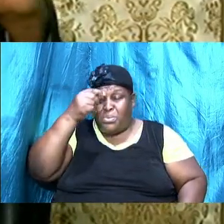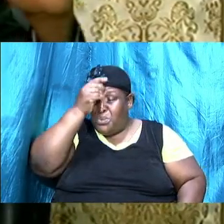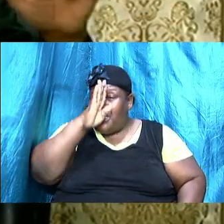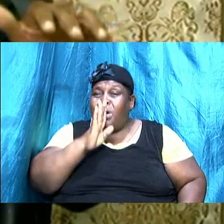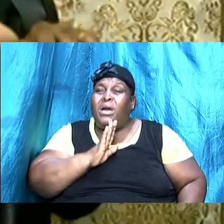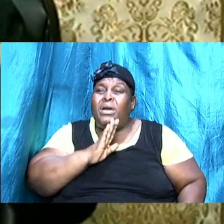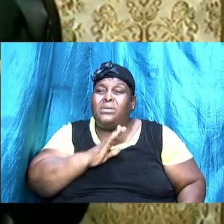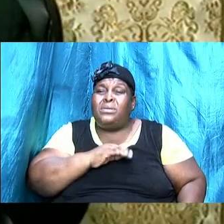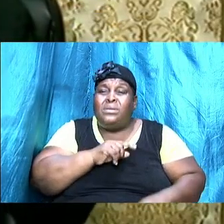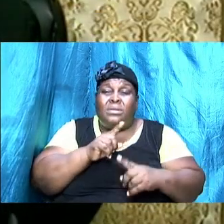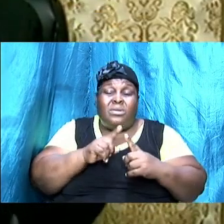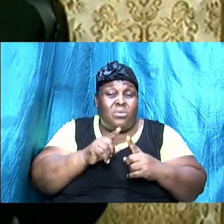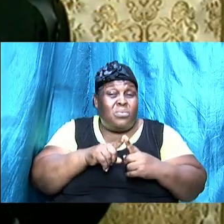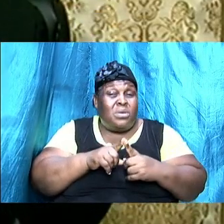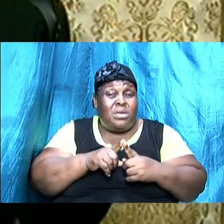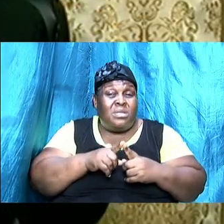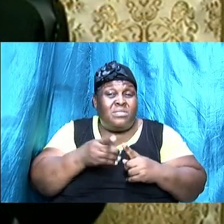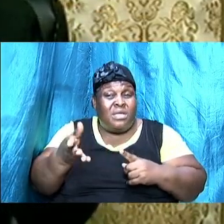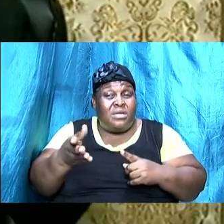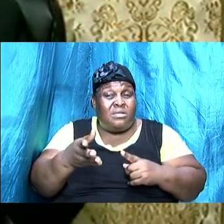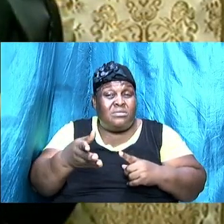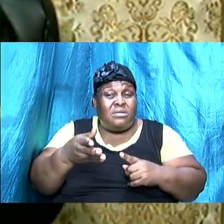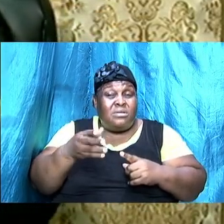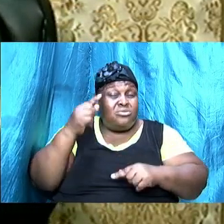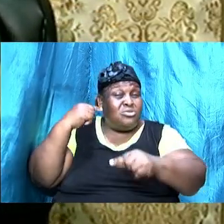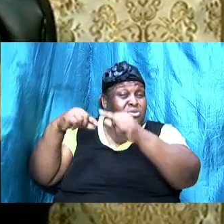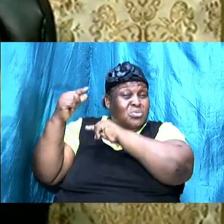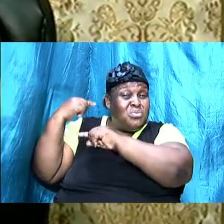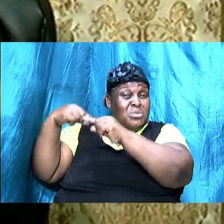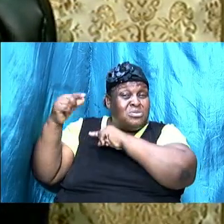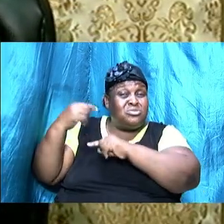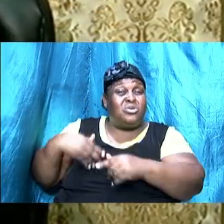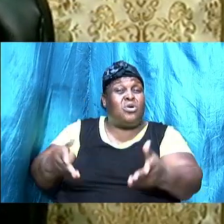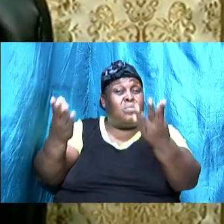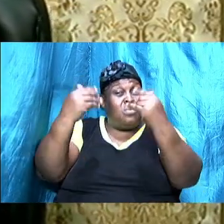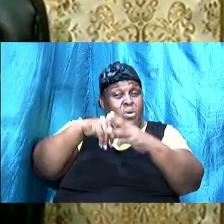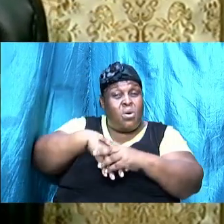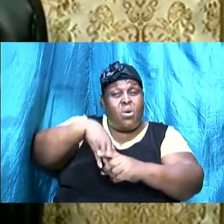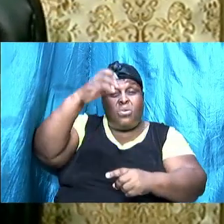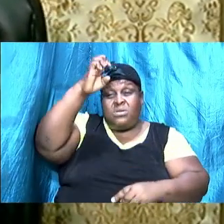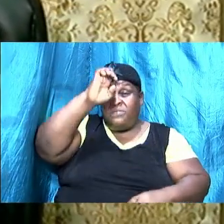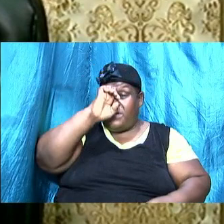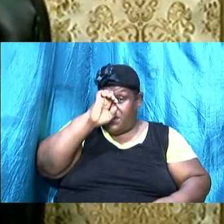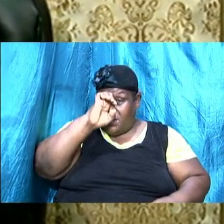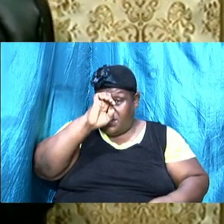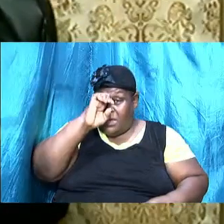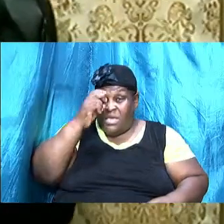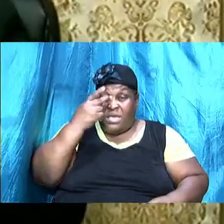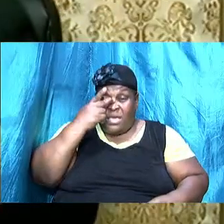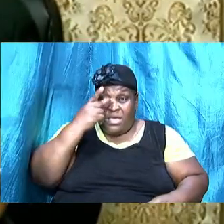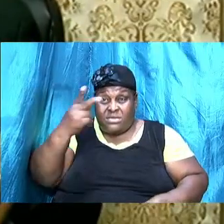When that generation that came out of Egypt and they saw Moses and going up to the